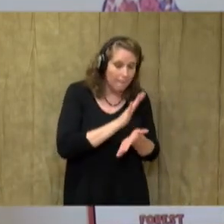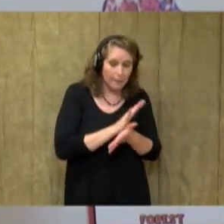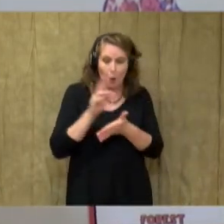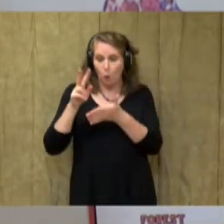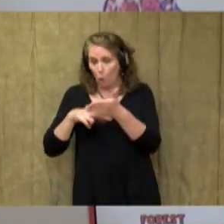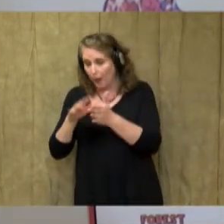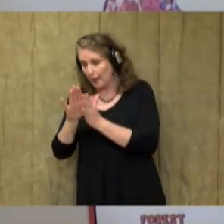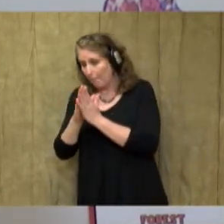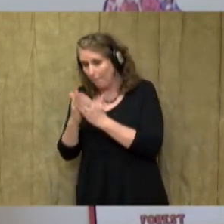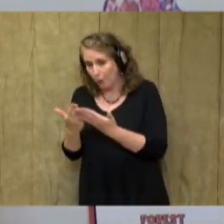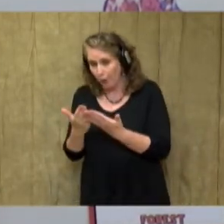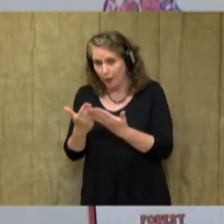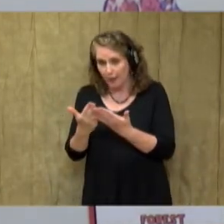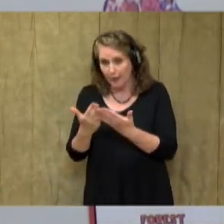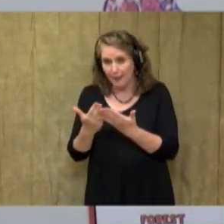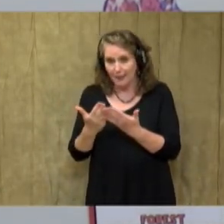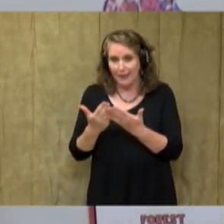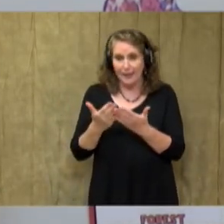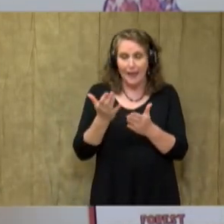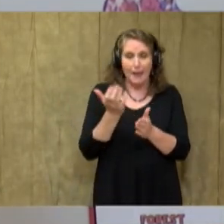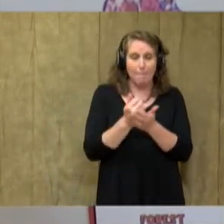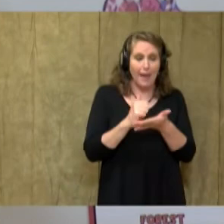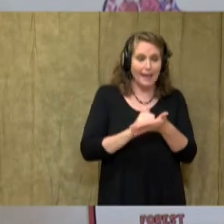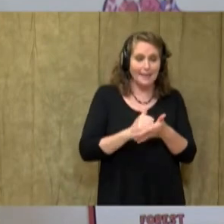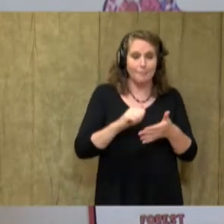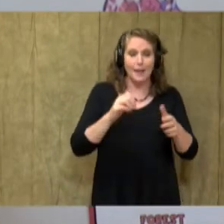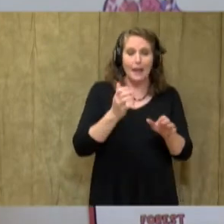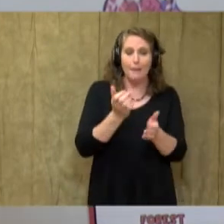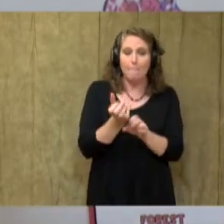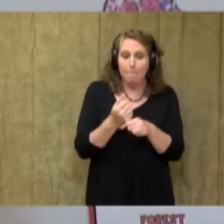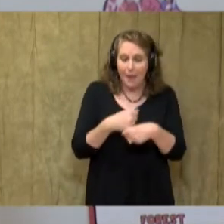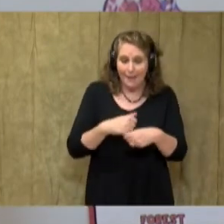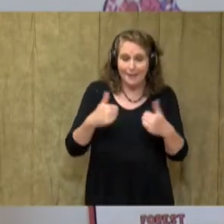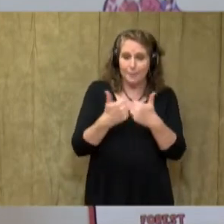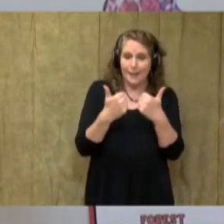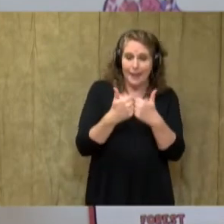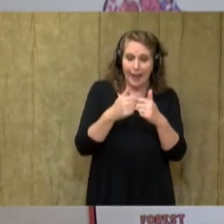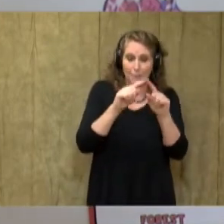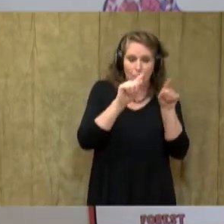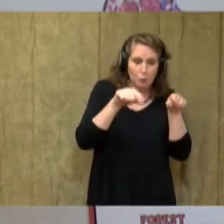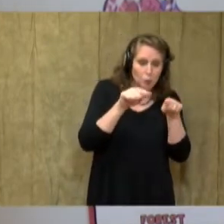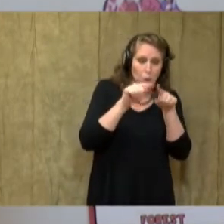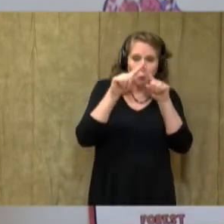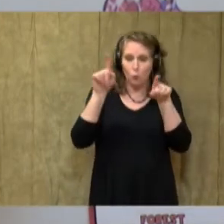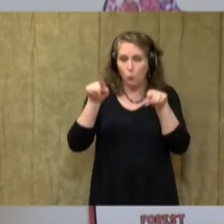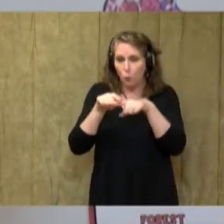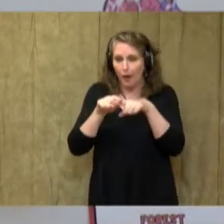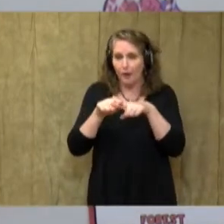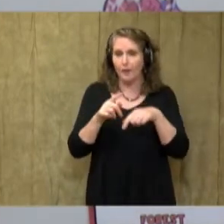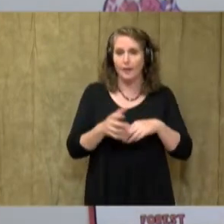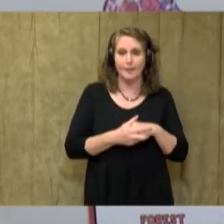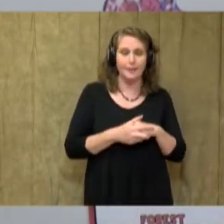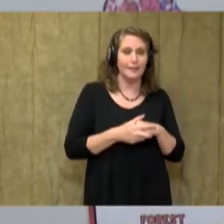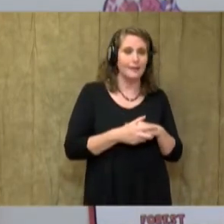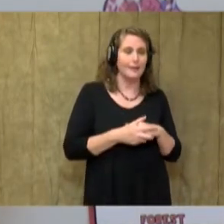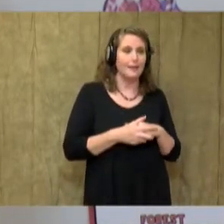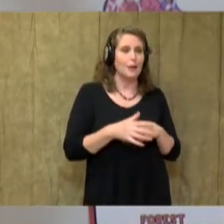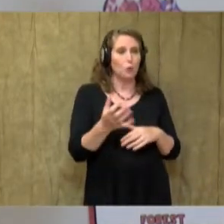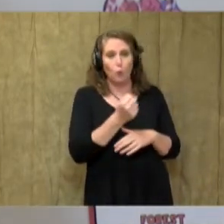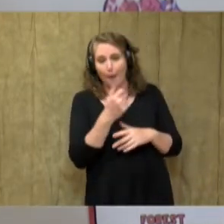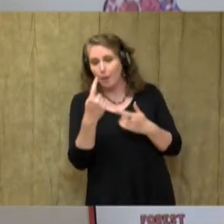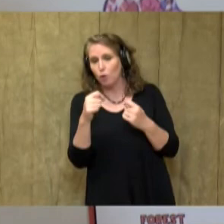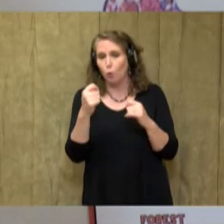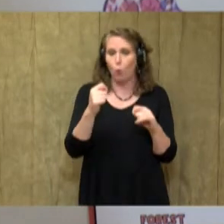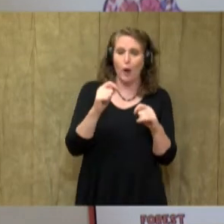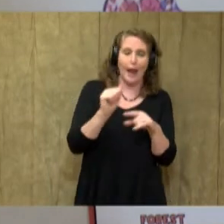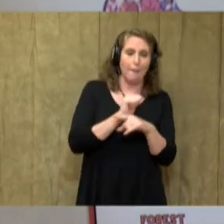a book, make some little game pieces, okay? Some little squares, whatever. Have yourself grab a toy, and you